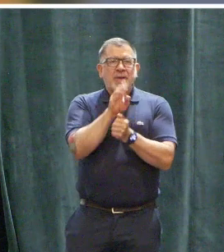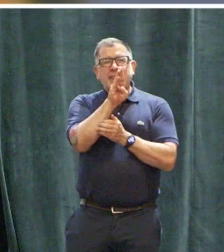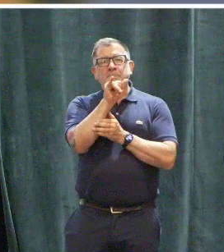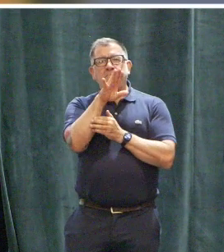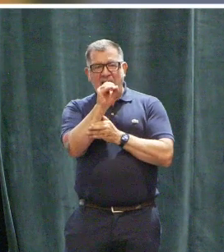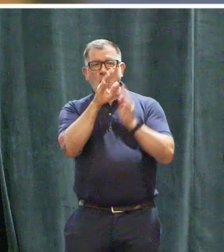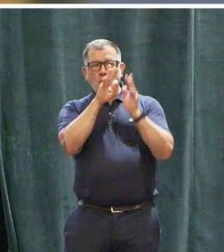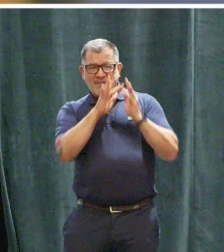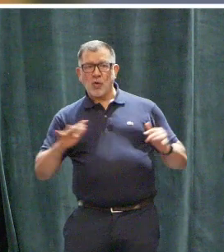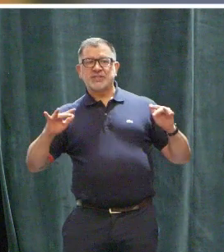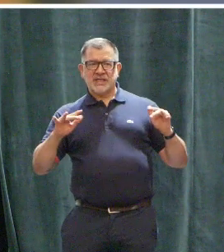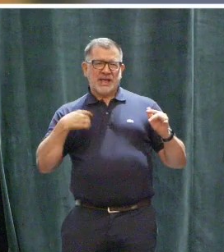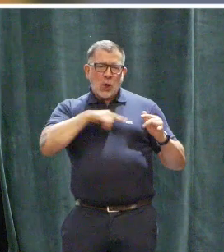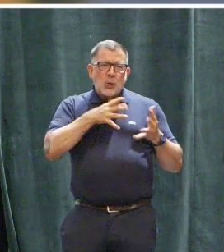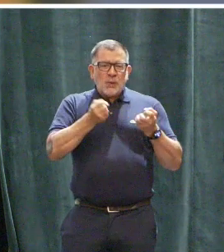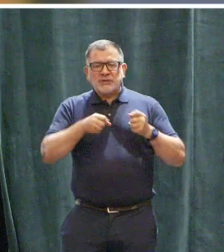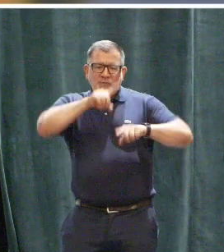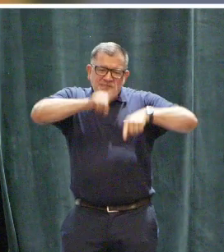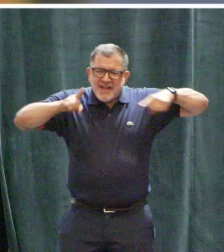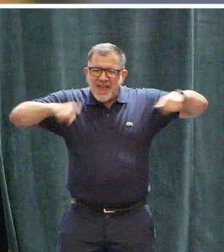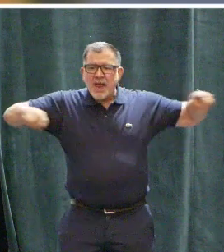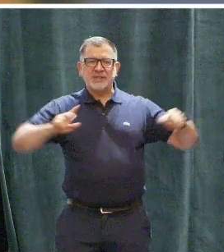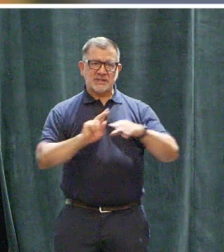habitat and more biodiversity in these areas.